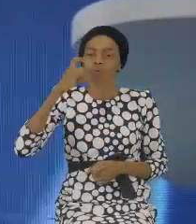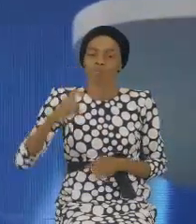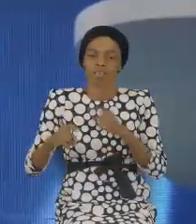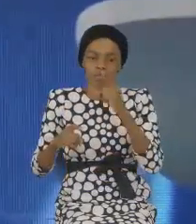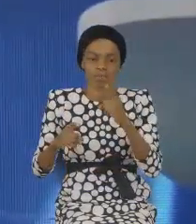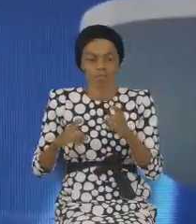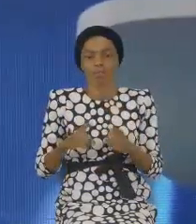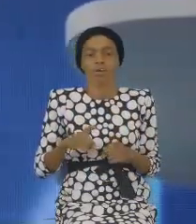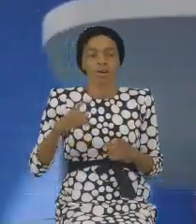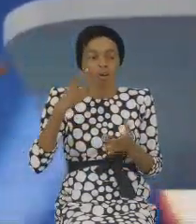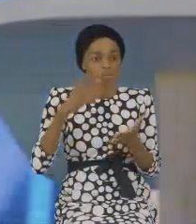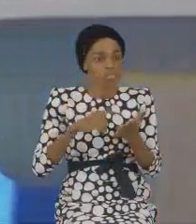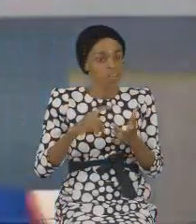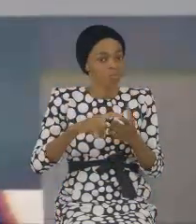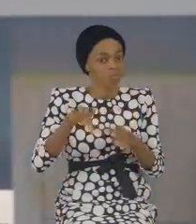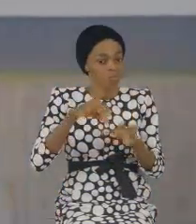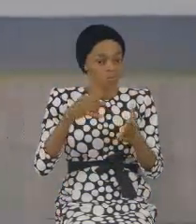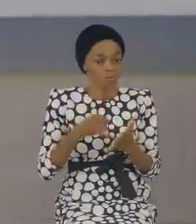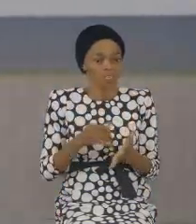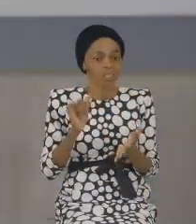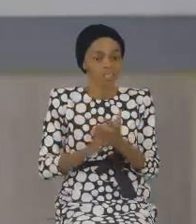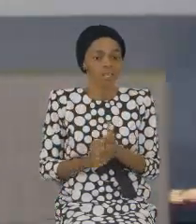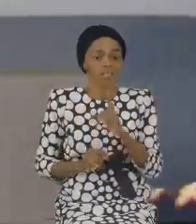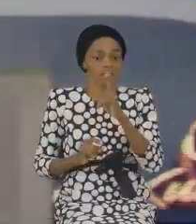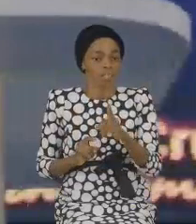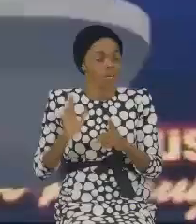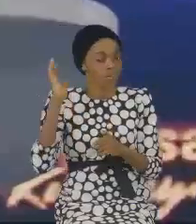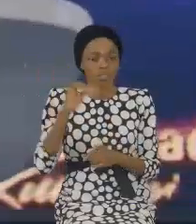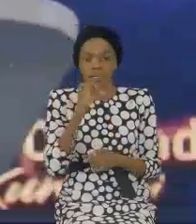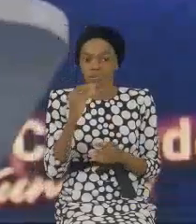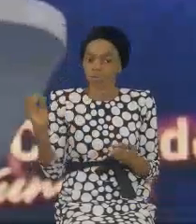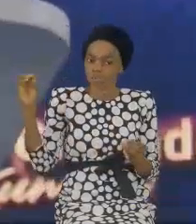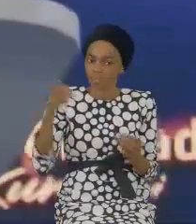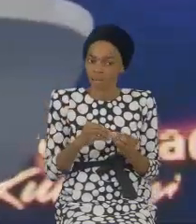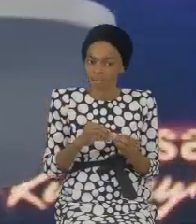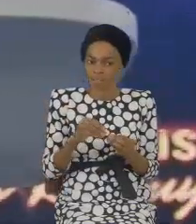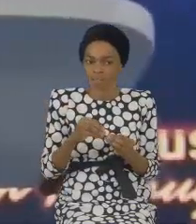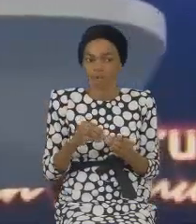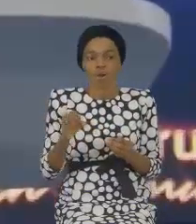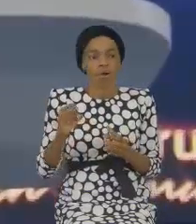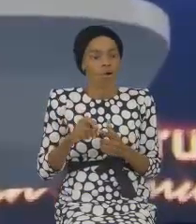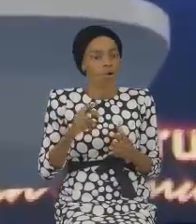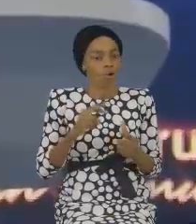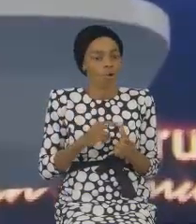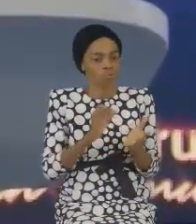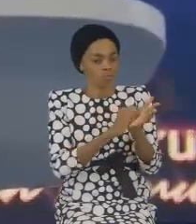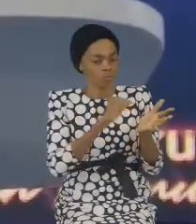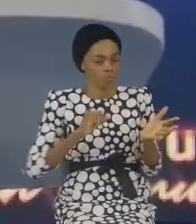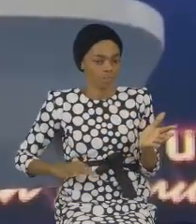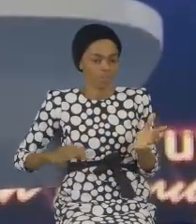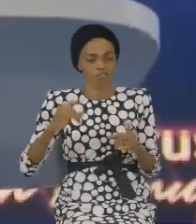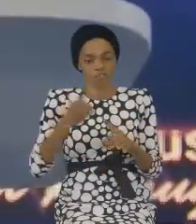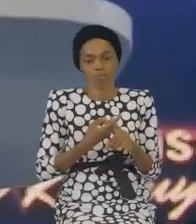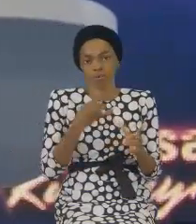to do it, that thou shalt not add thereto, nor diminish